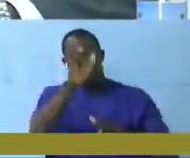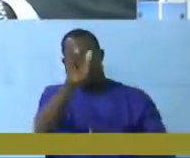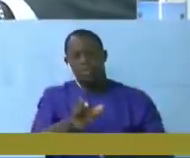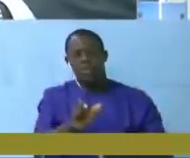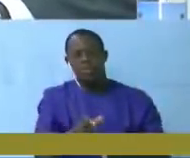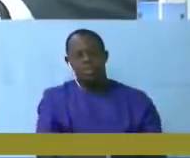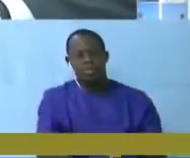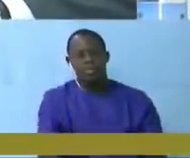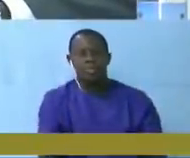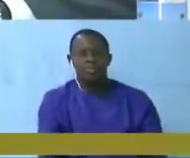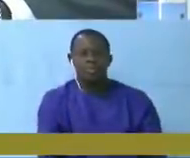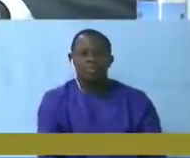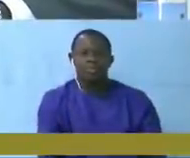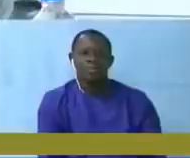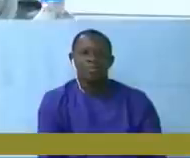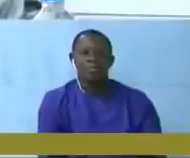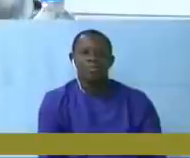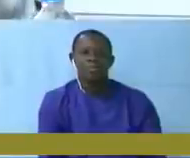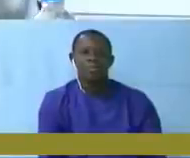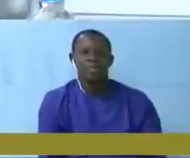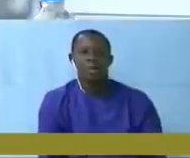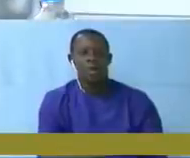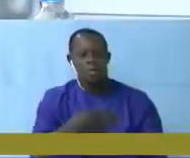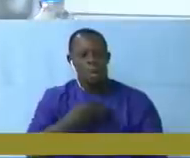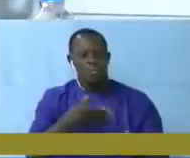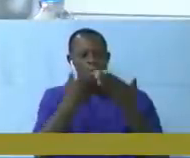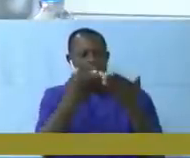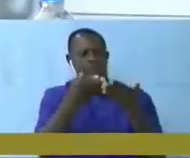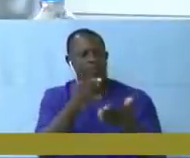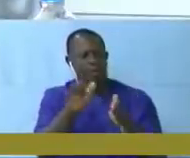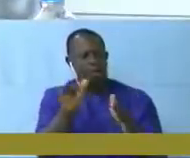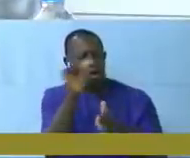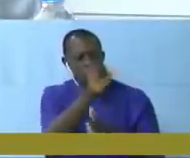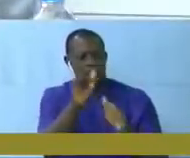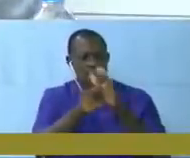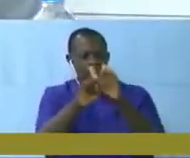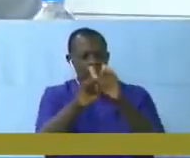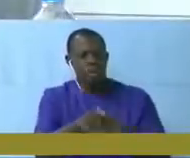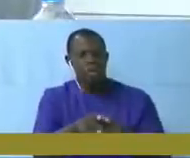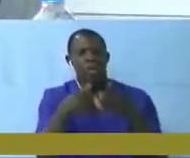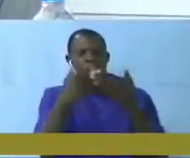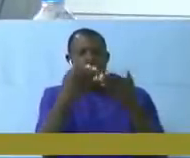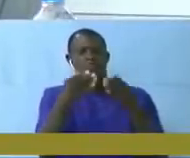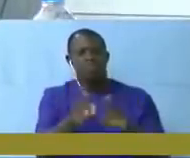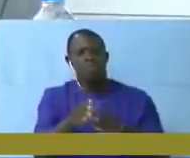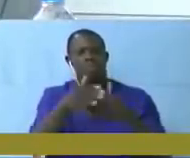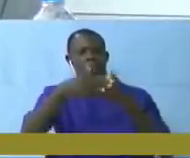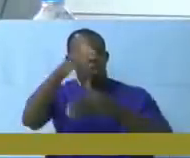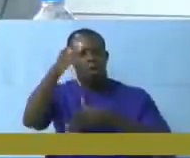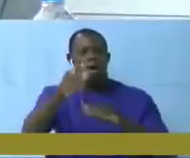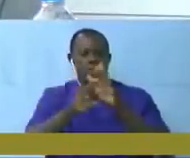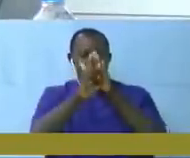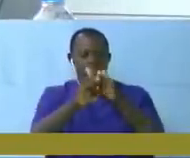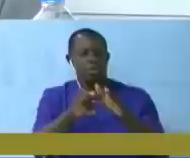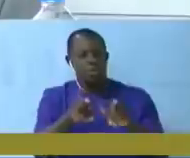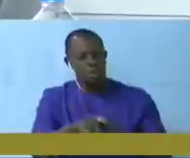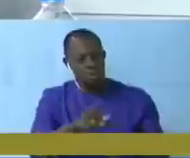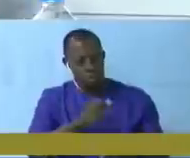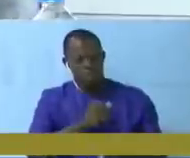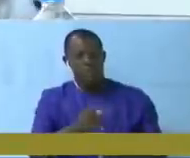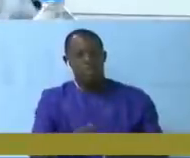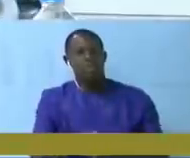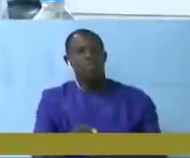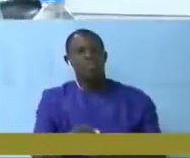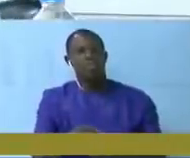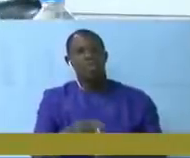Yeah. Should I give other examples? Give us more examples. Very quickly. The 96th